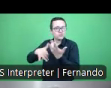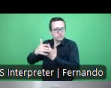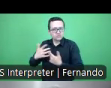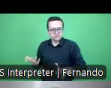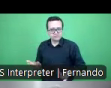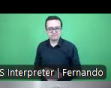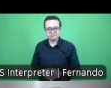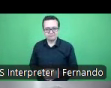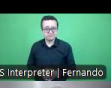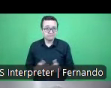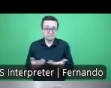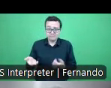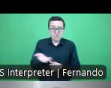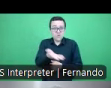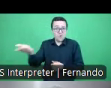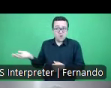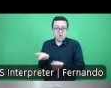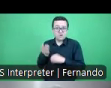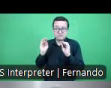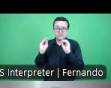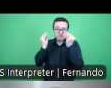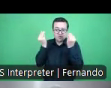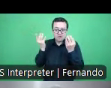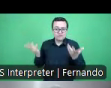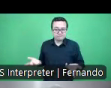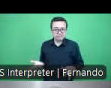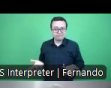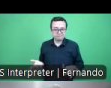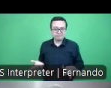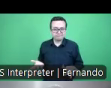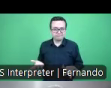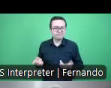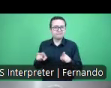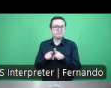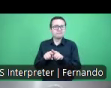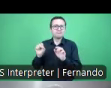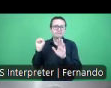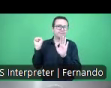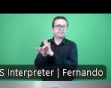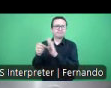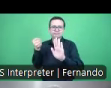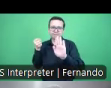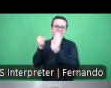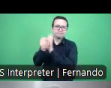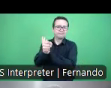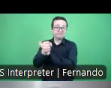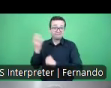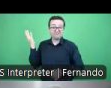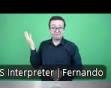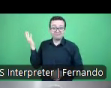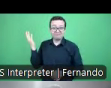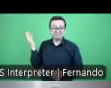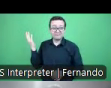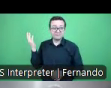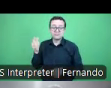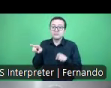mental di been Indonesia. caged in Mereka this kemudian mental rehabilitation hampir institution in Indonesia. lebih dari And ada yang 10